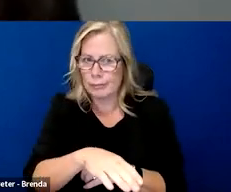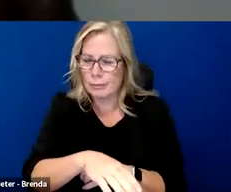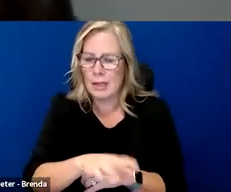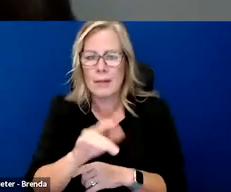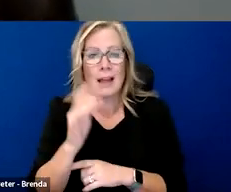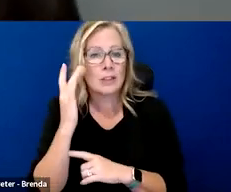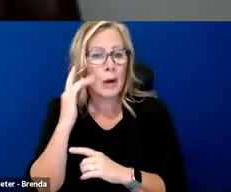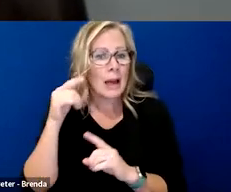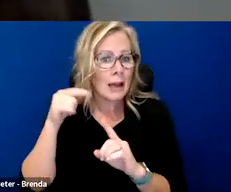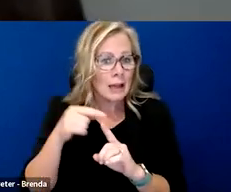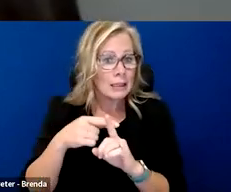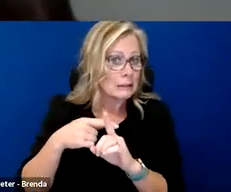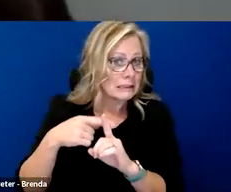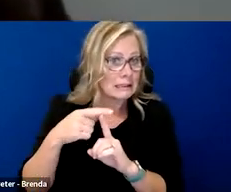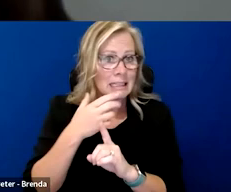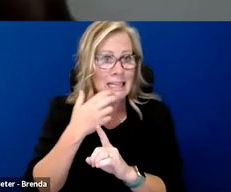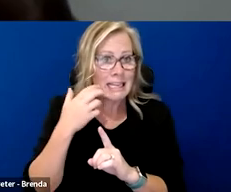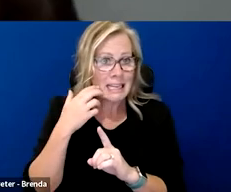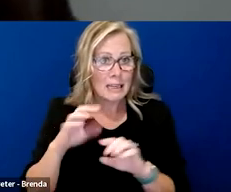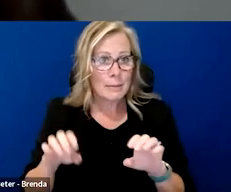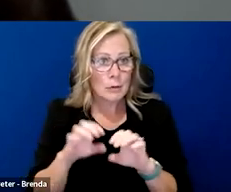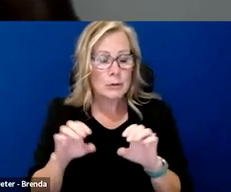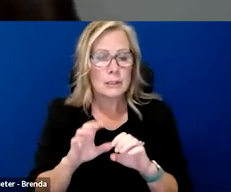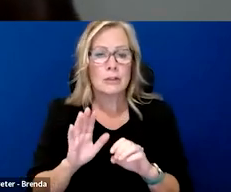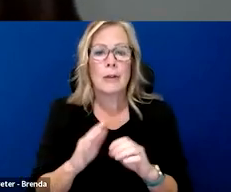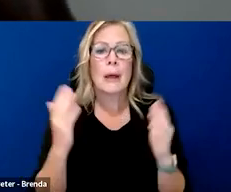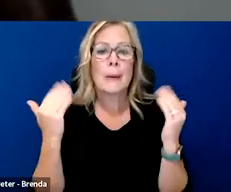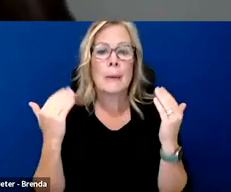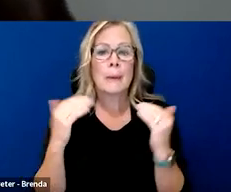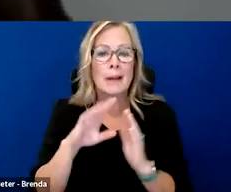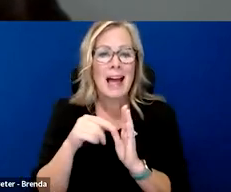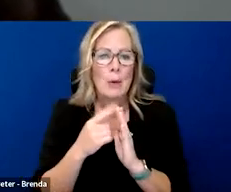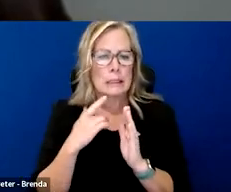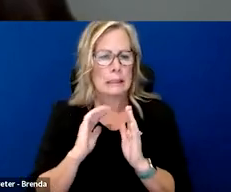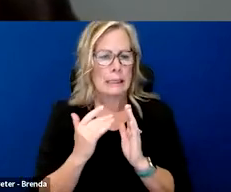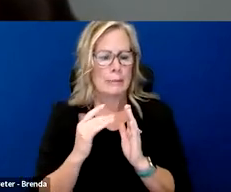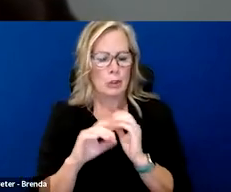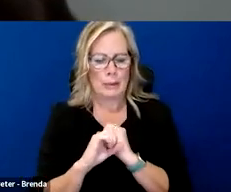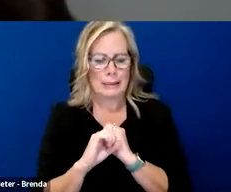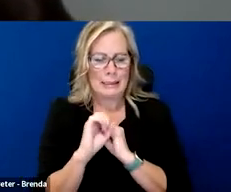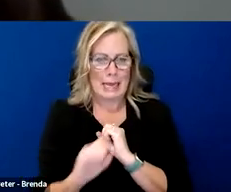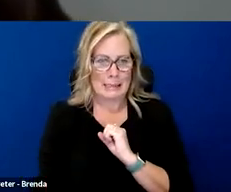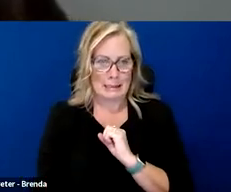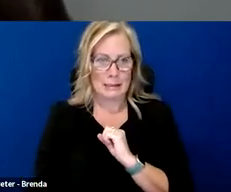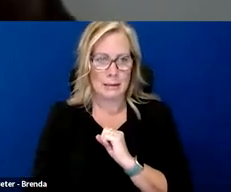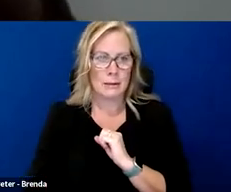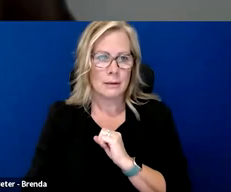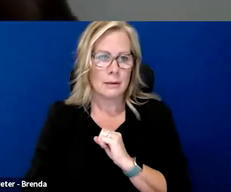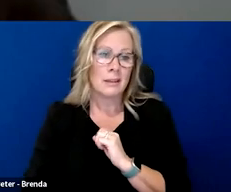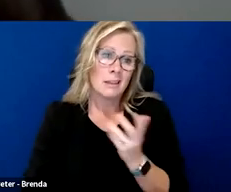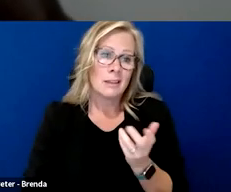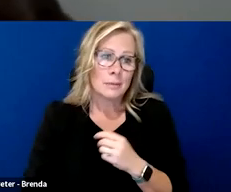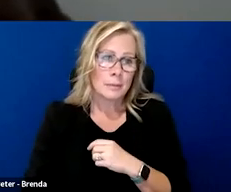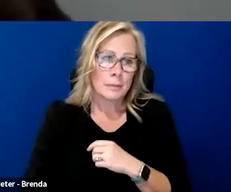heat emergencies, we extend cooling hours past standard opening hours for community centers and libraries, because